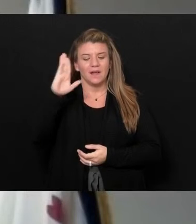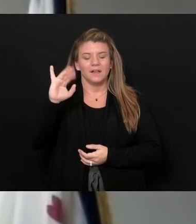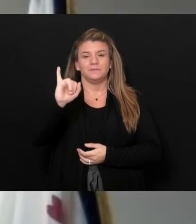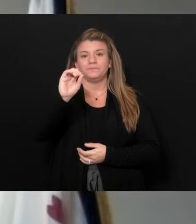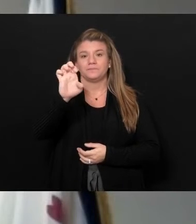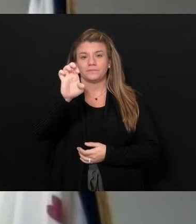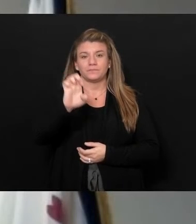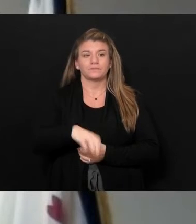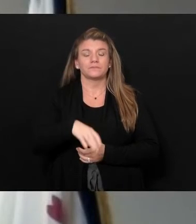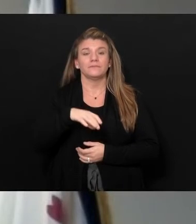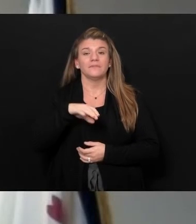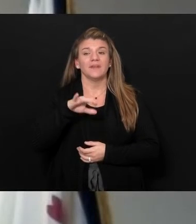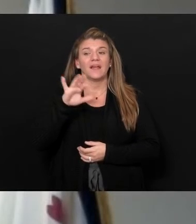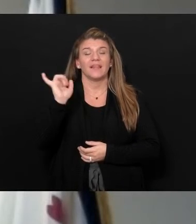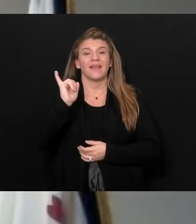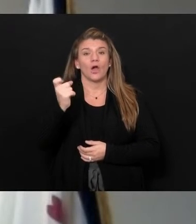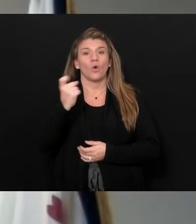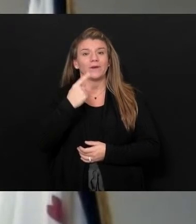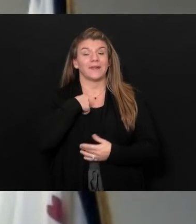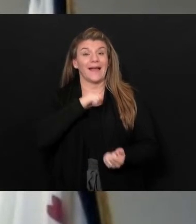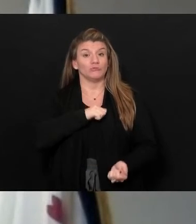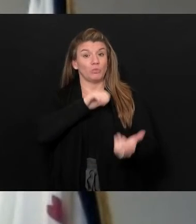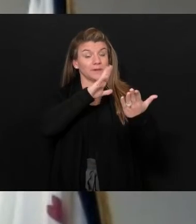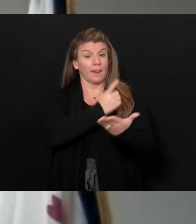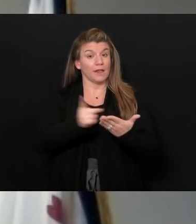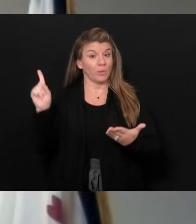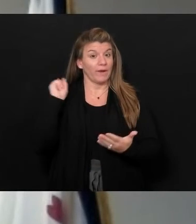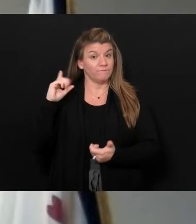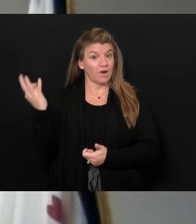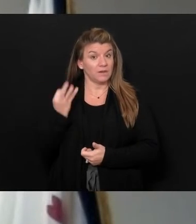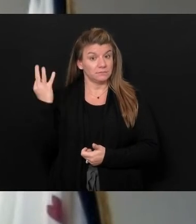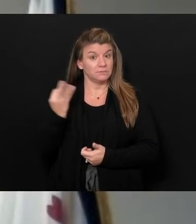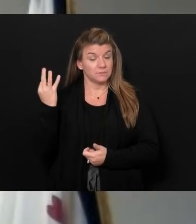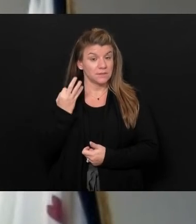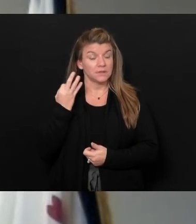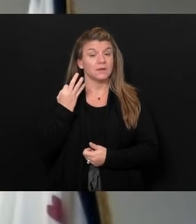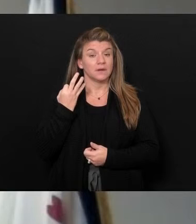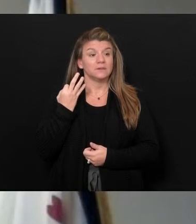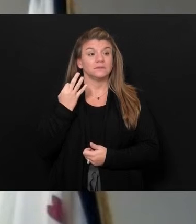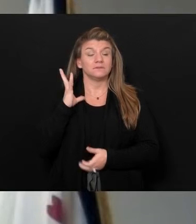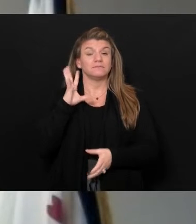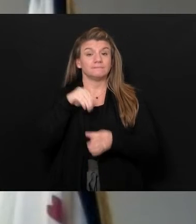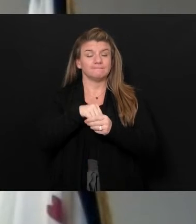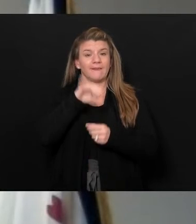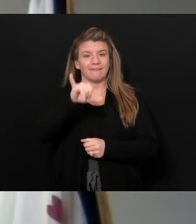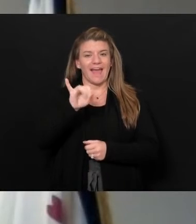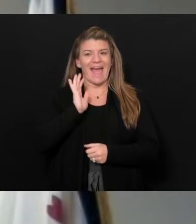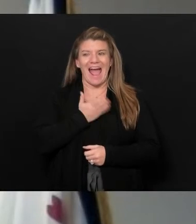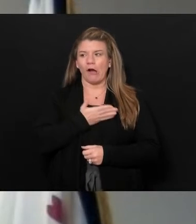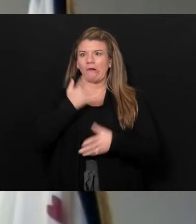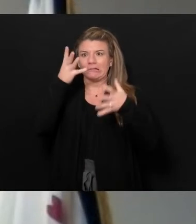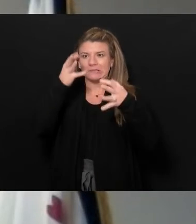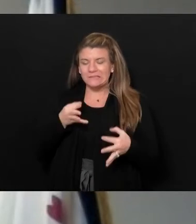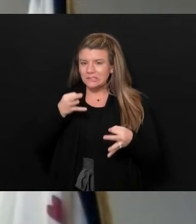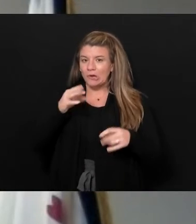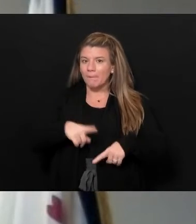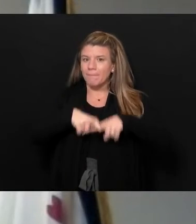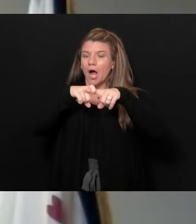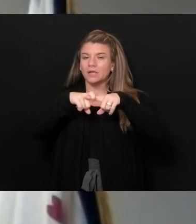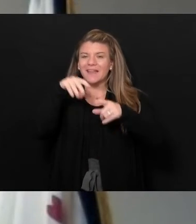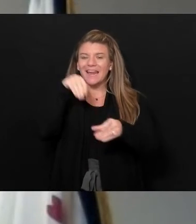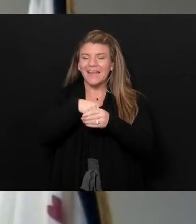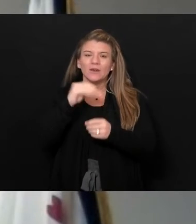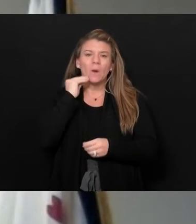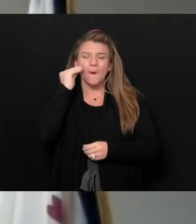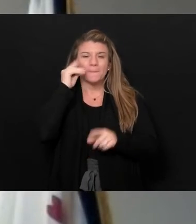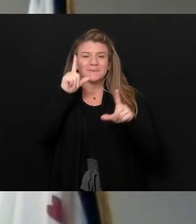Joe. It's a question I addressed last Friday, I believe, with regard to our decision to pause the in-home